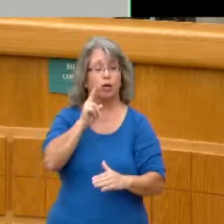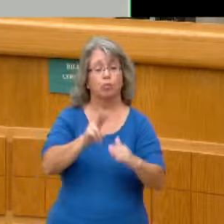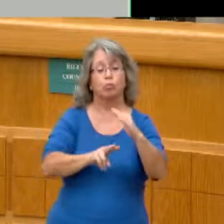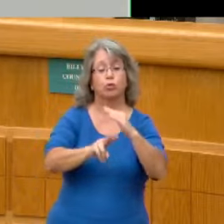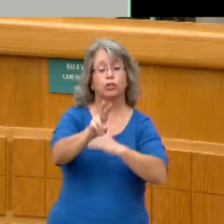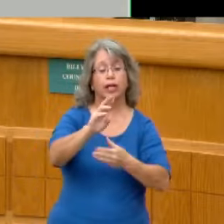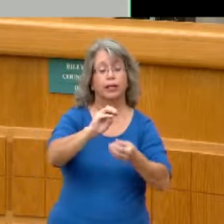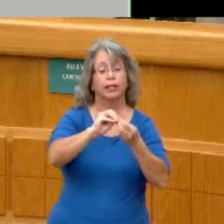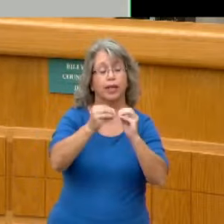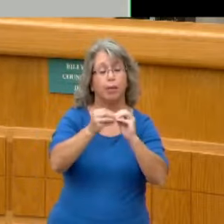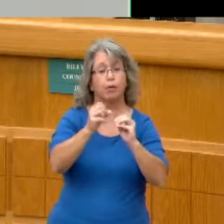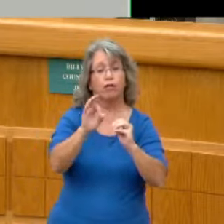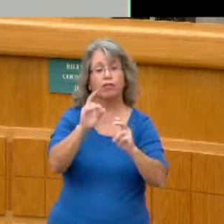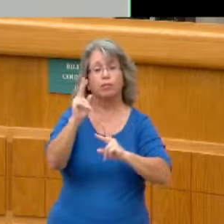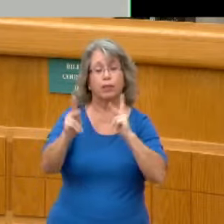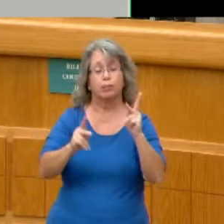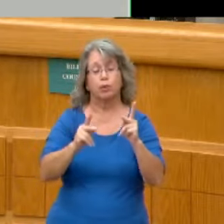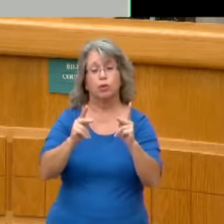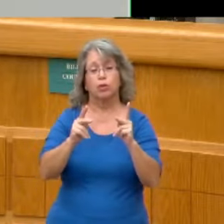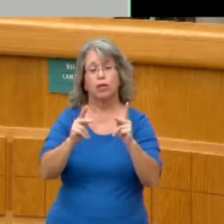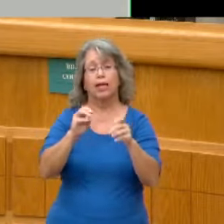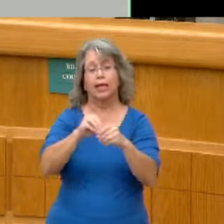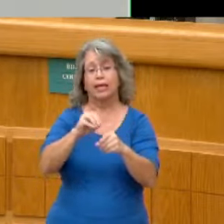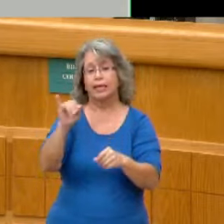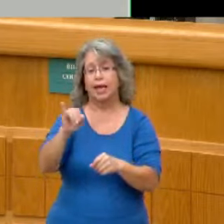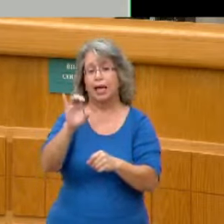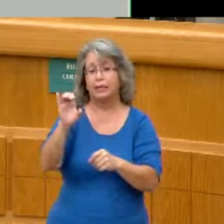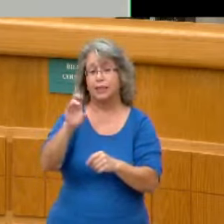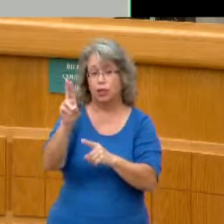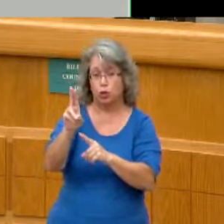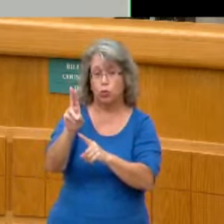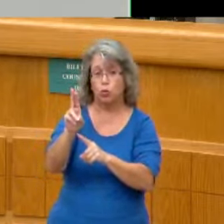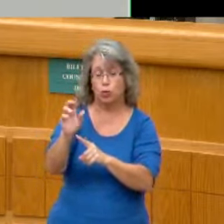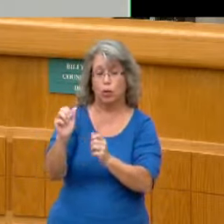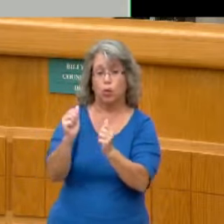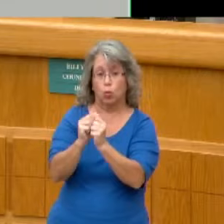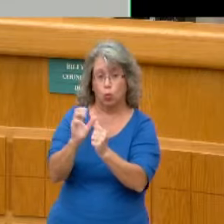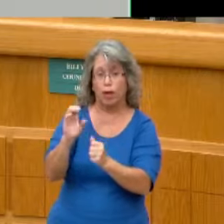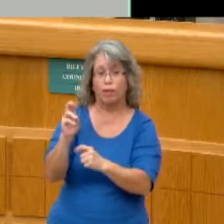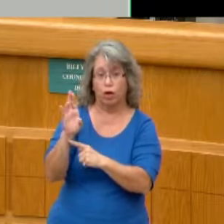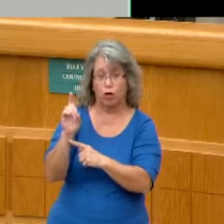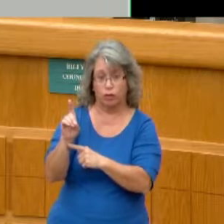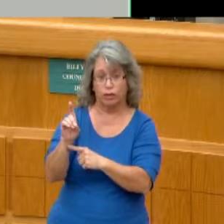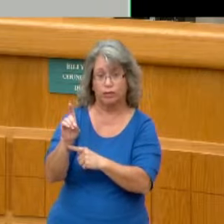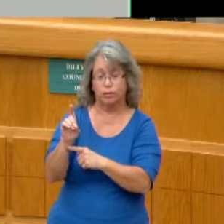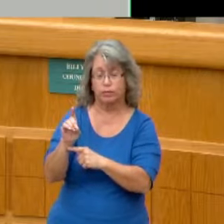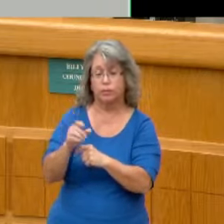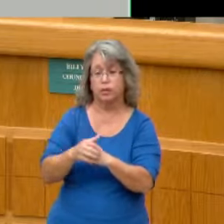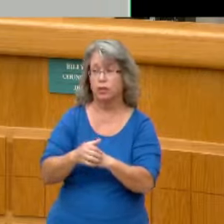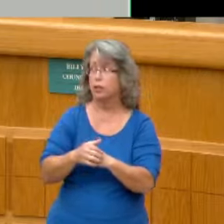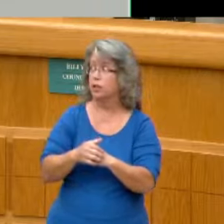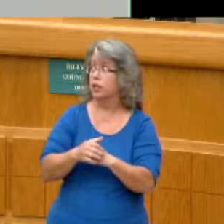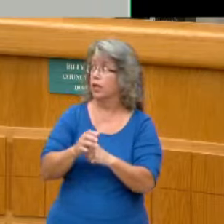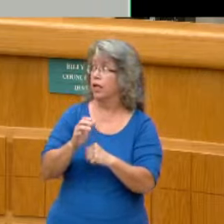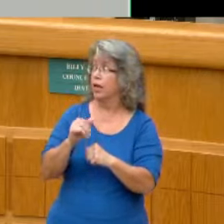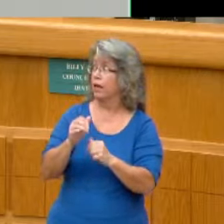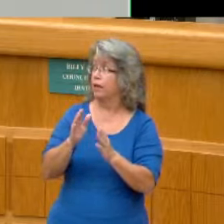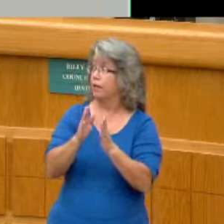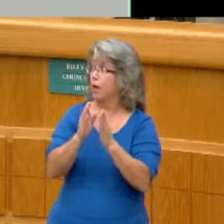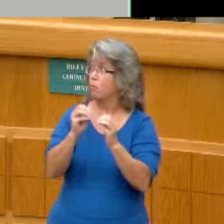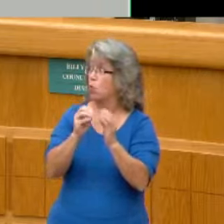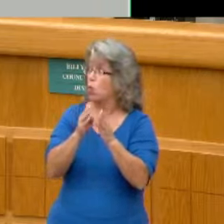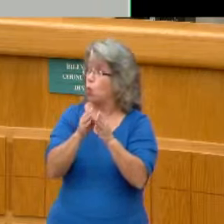with COVID in the ICU. In the kind of wider curve, the thicker curve, that's the new projection based upon